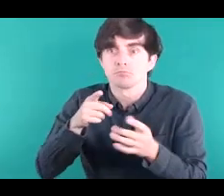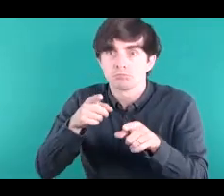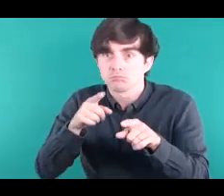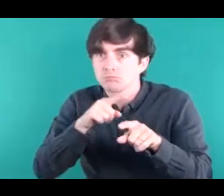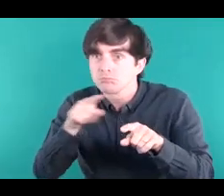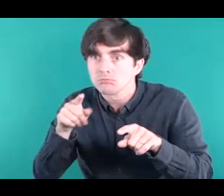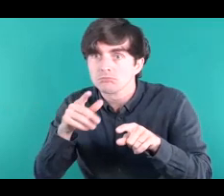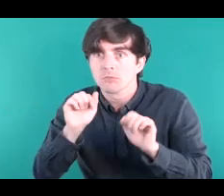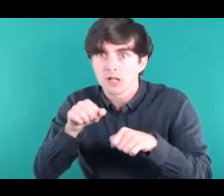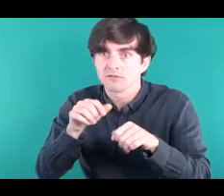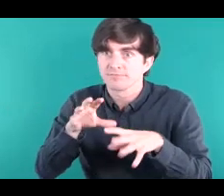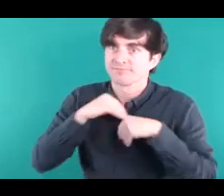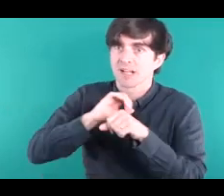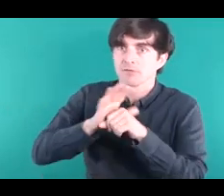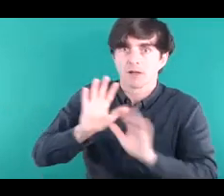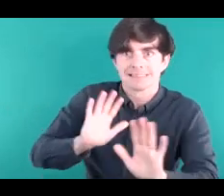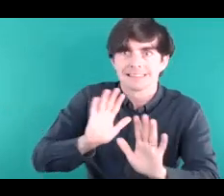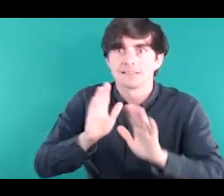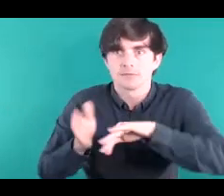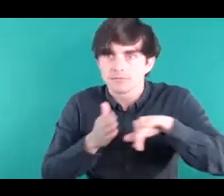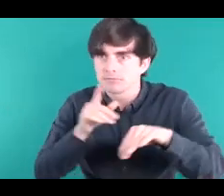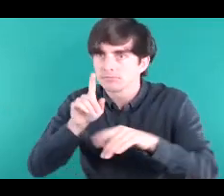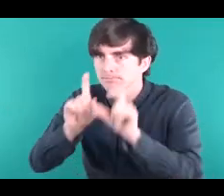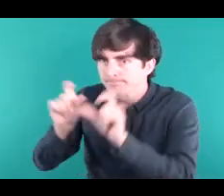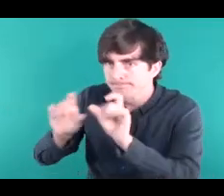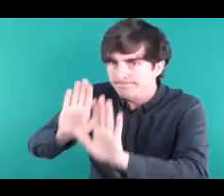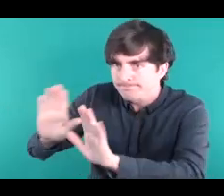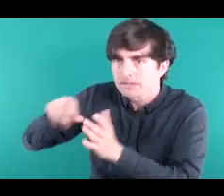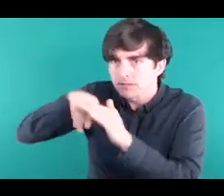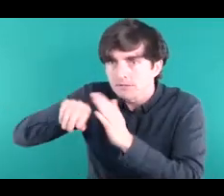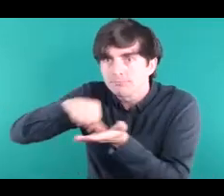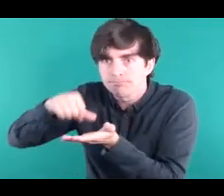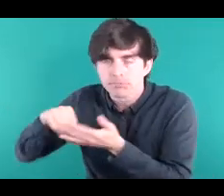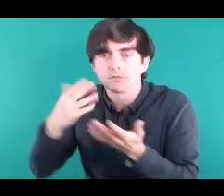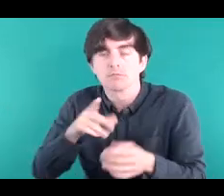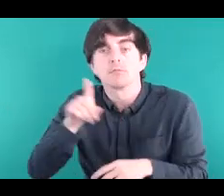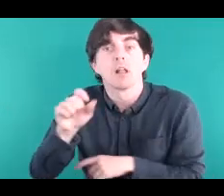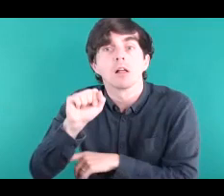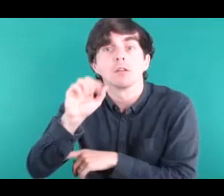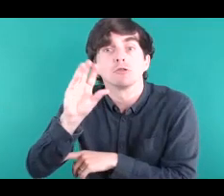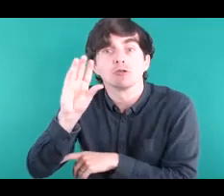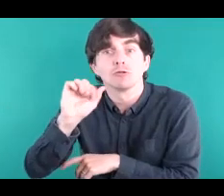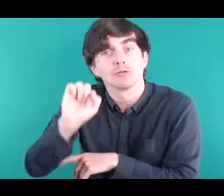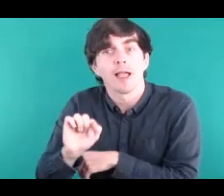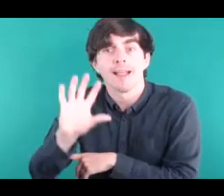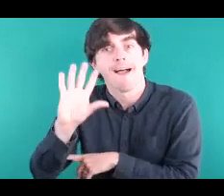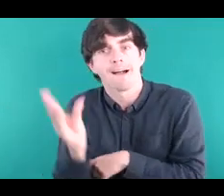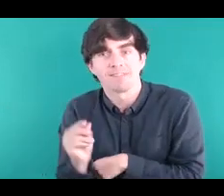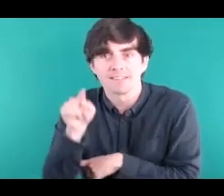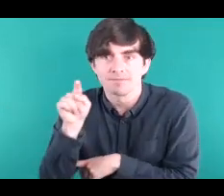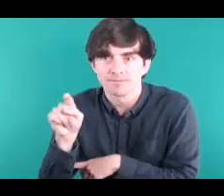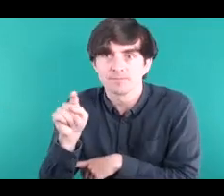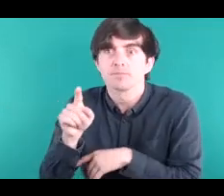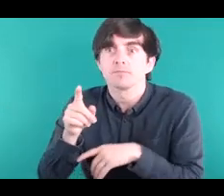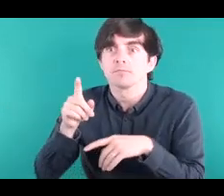not get in the crowd. In South Africa as well, persons with disabilities that have the disability card could take